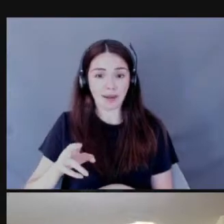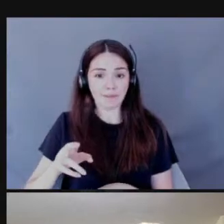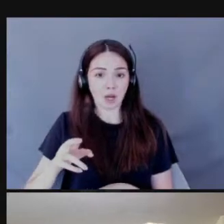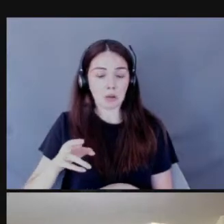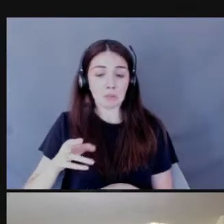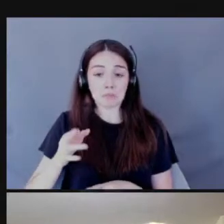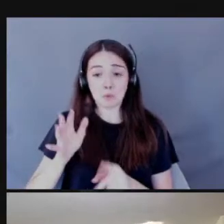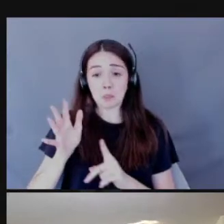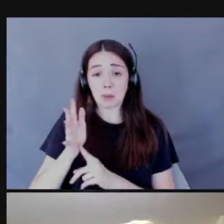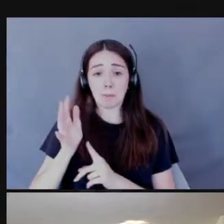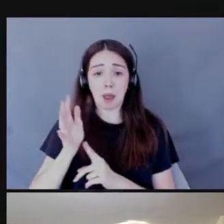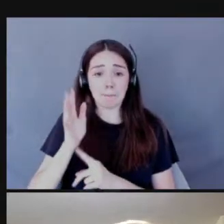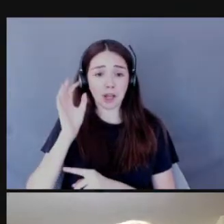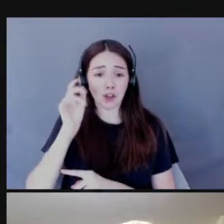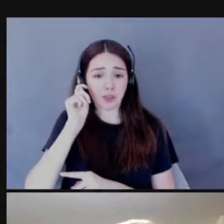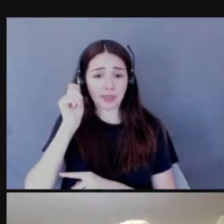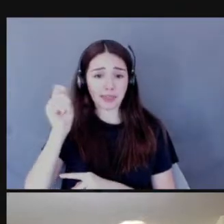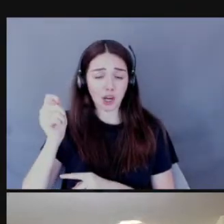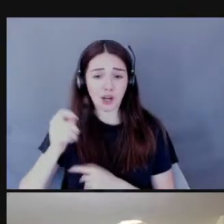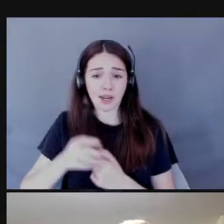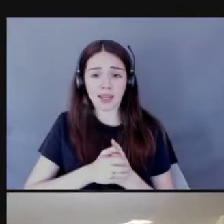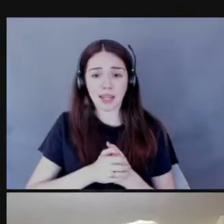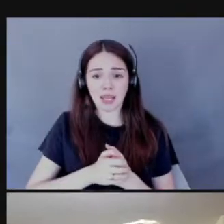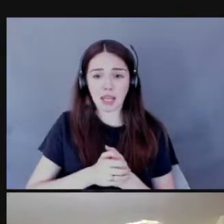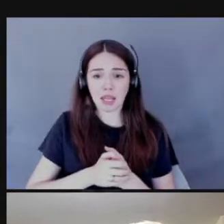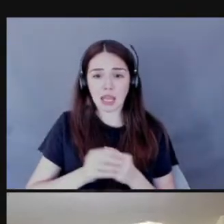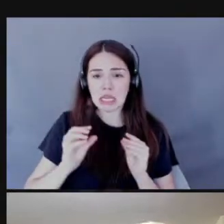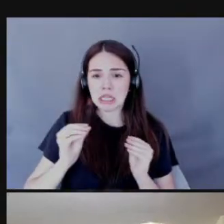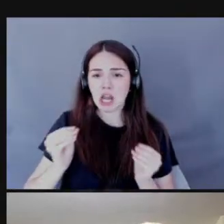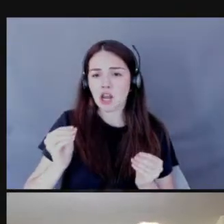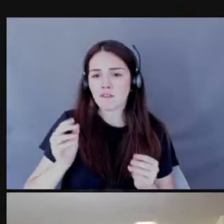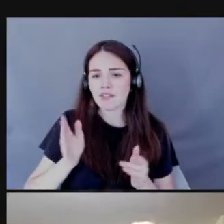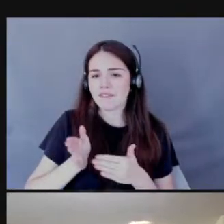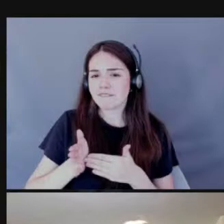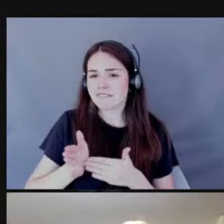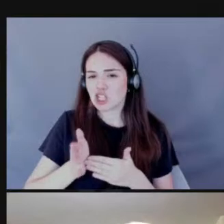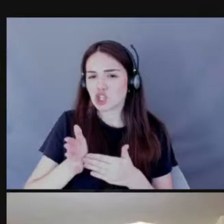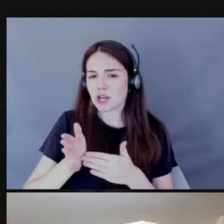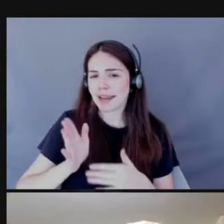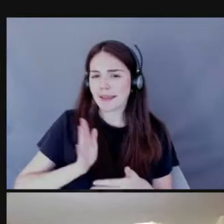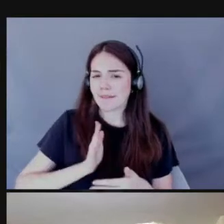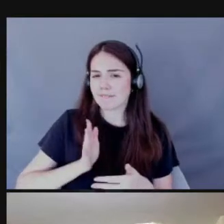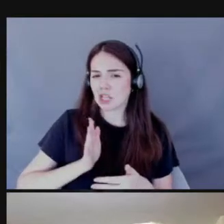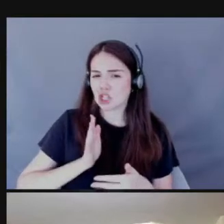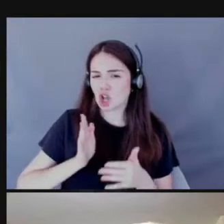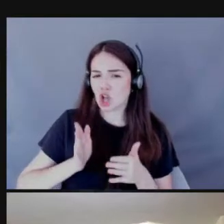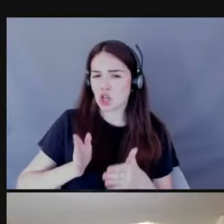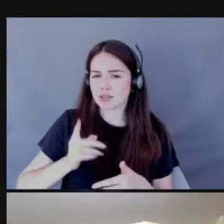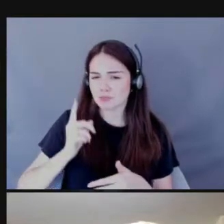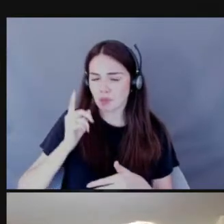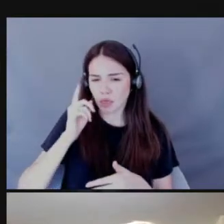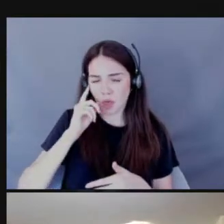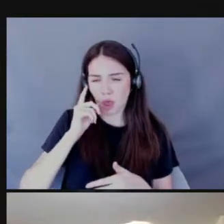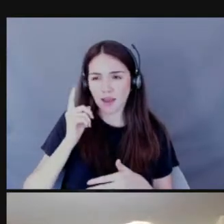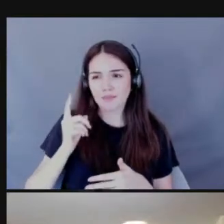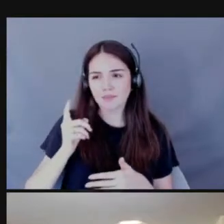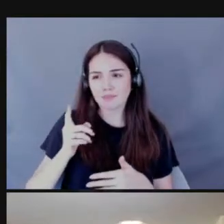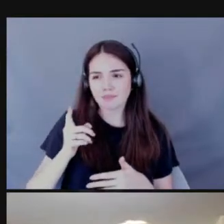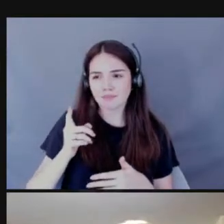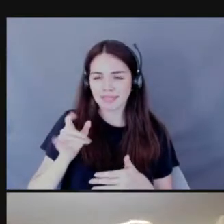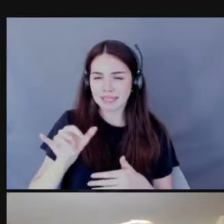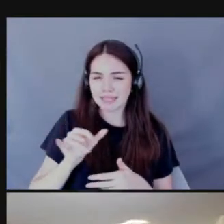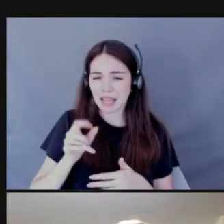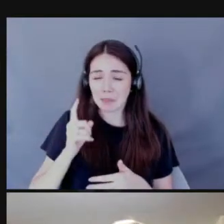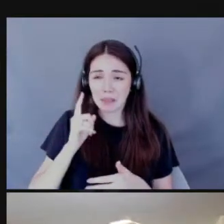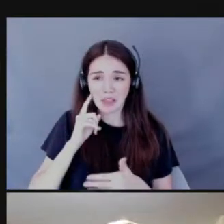idea. None of the fisheries officials really bought into any of this. At best, they thought that maybe Chessie, or